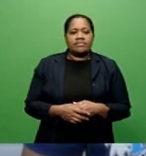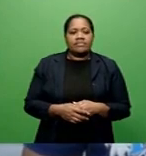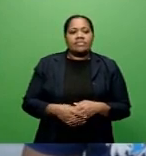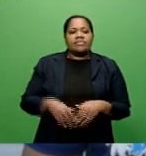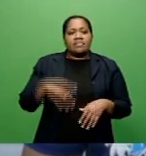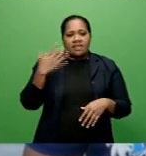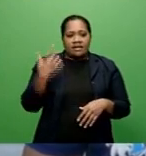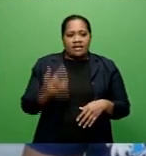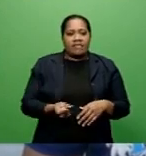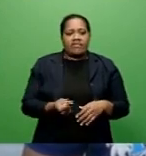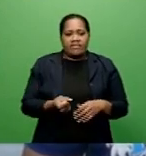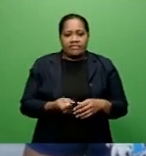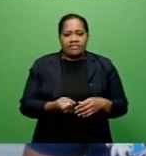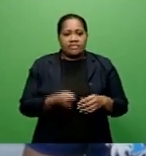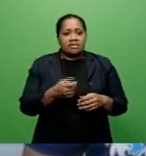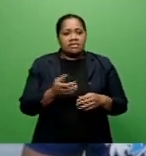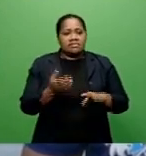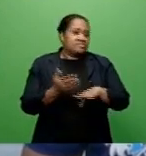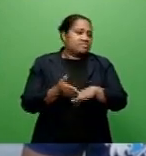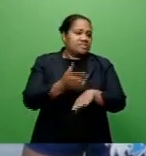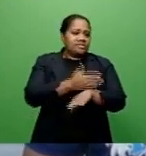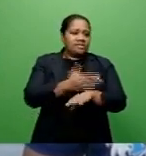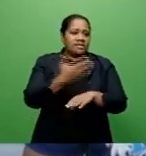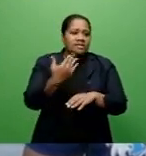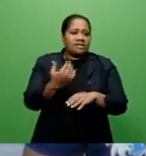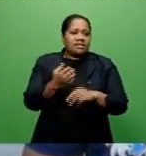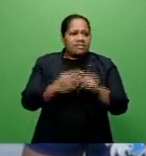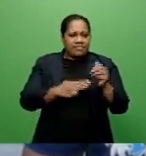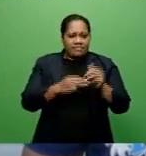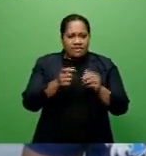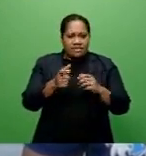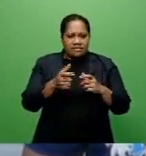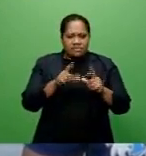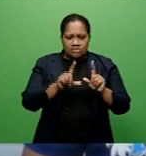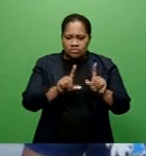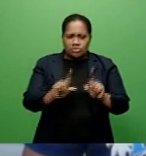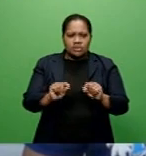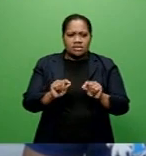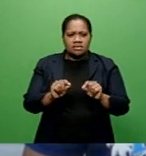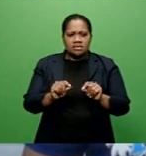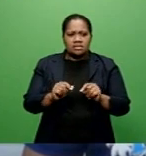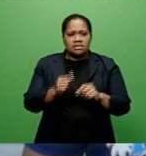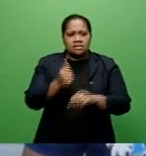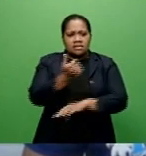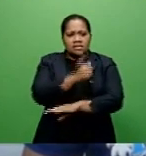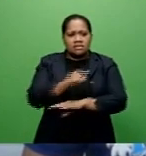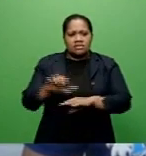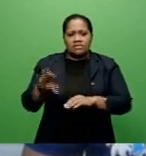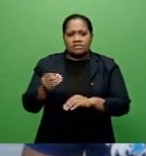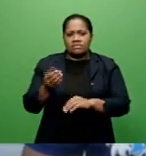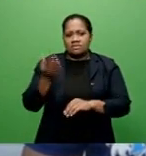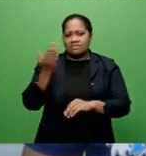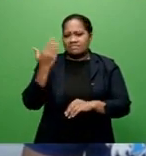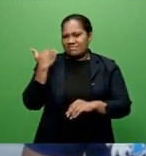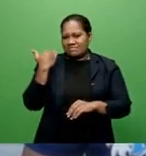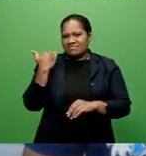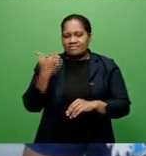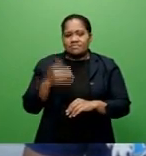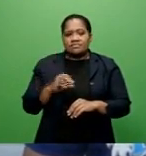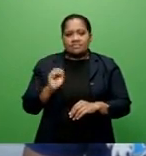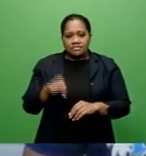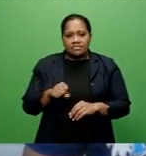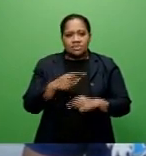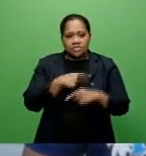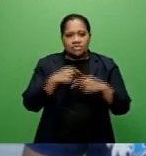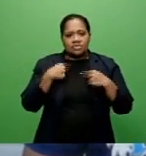managing one restaurant, whole restaurant that was Shantara. So he's been doing Asian from past 9 years. So we have been thinking that